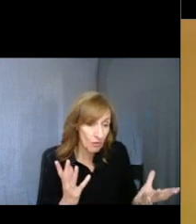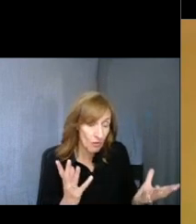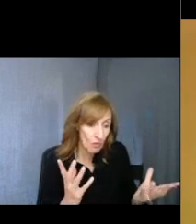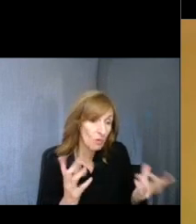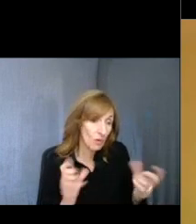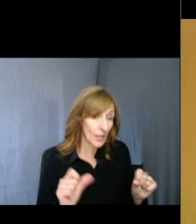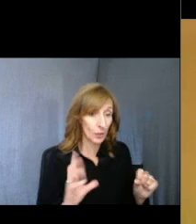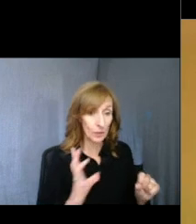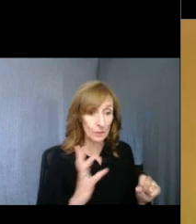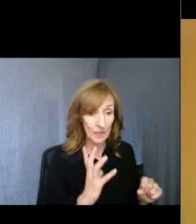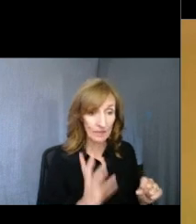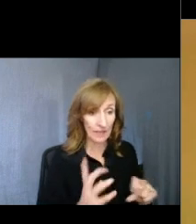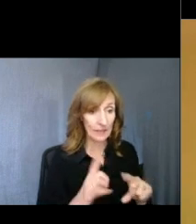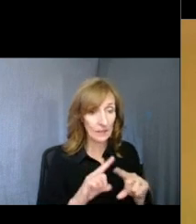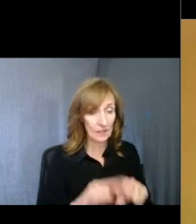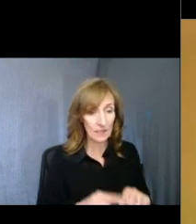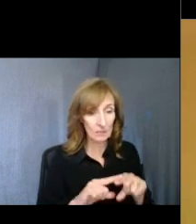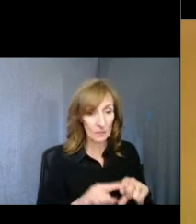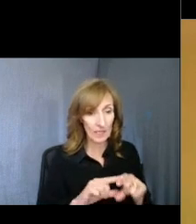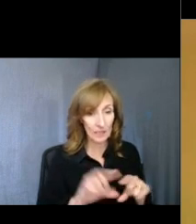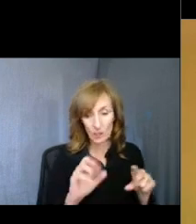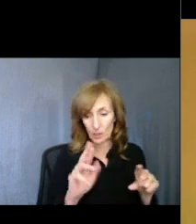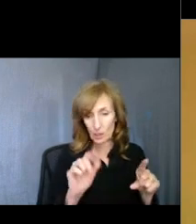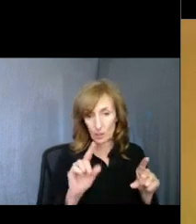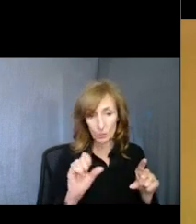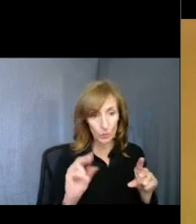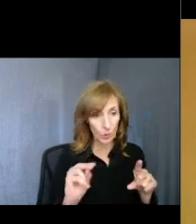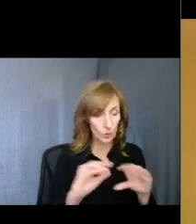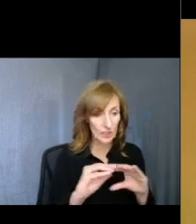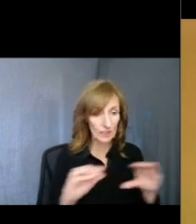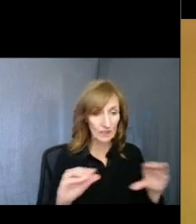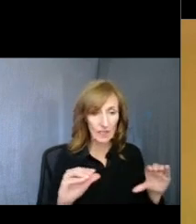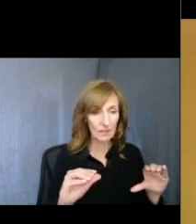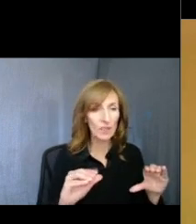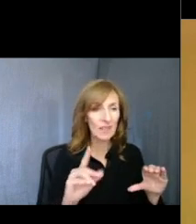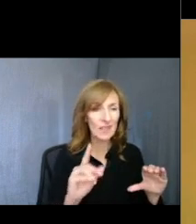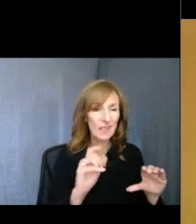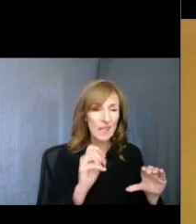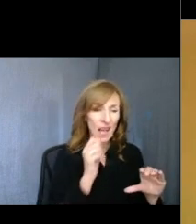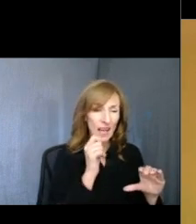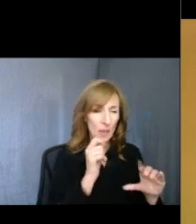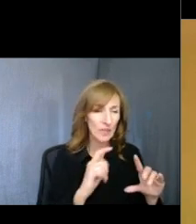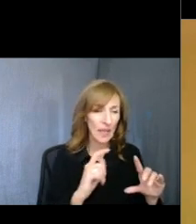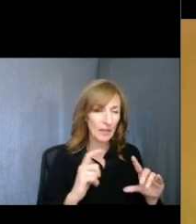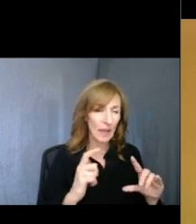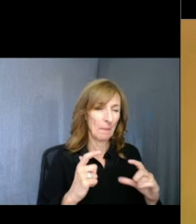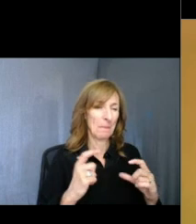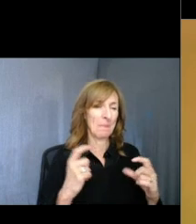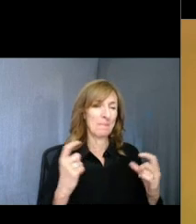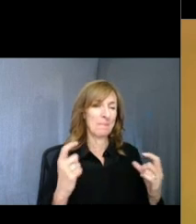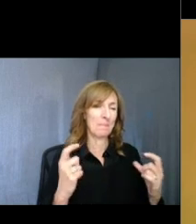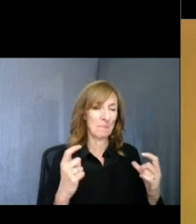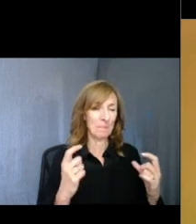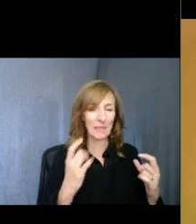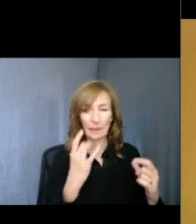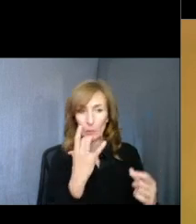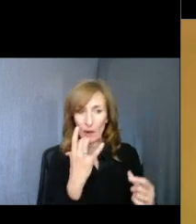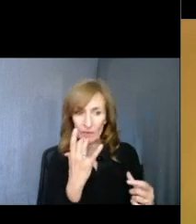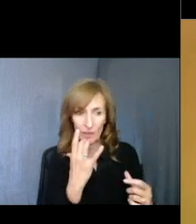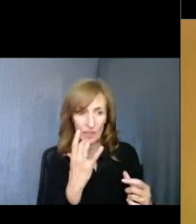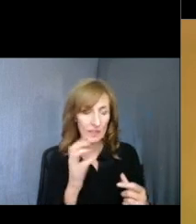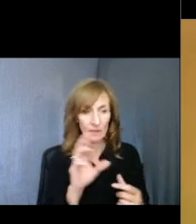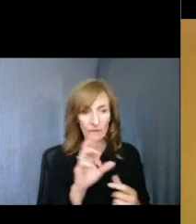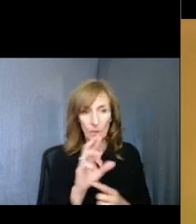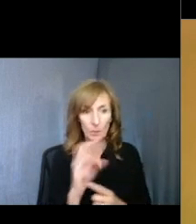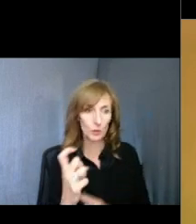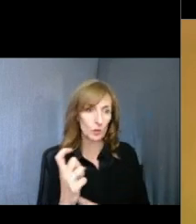is I actually don't have a big preference over any of the prescription diets. It used to be whatever the cat